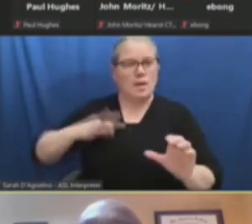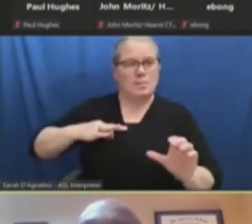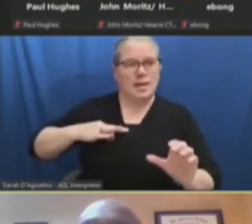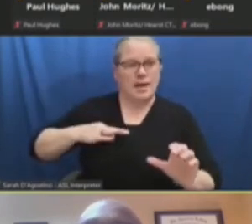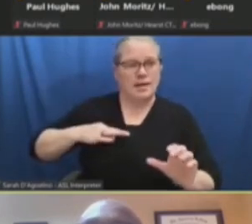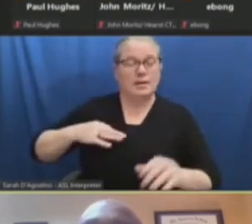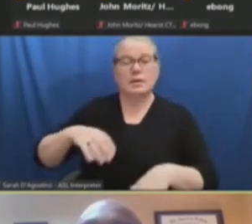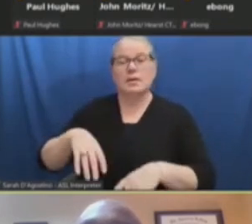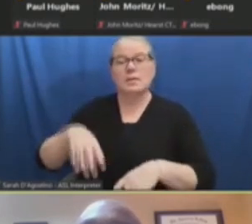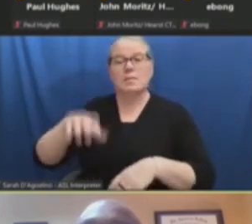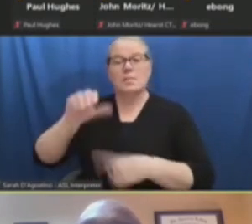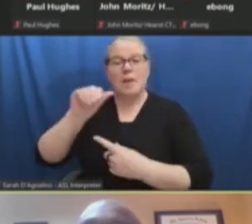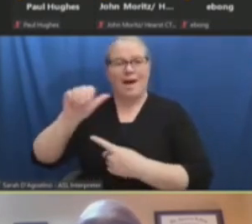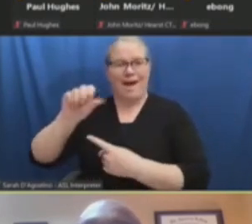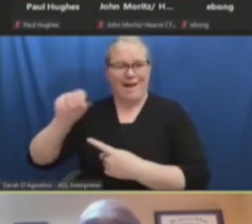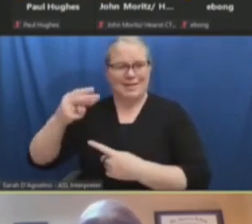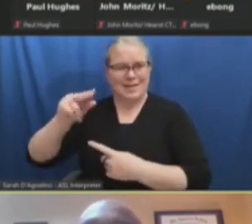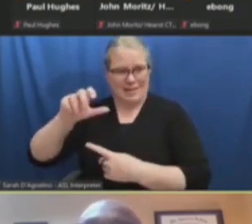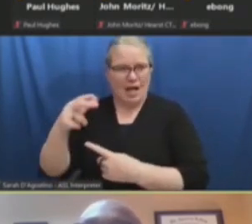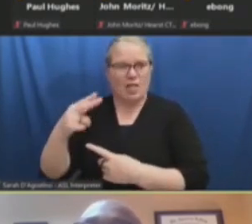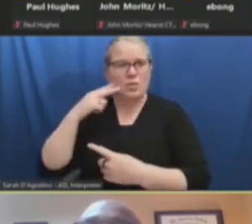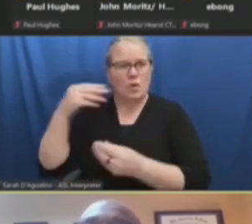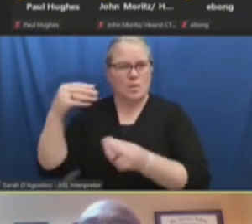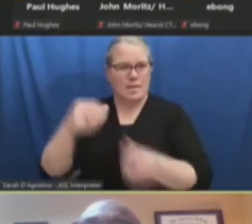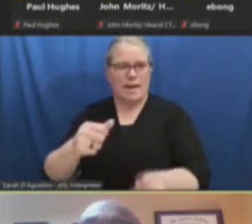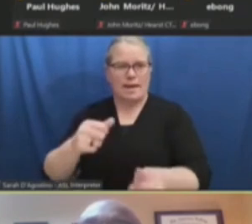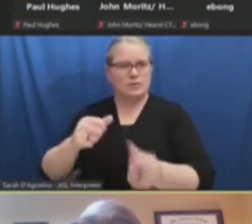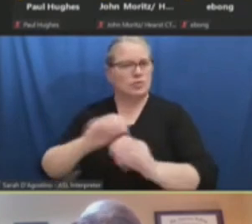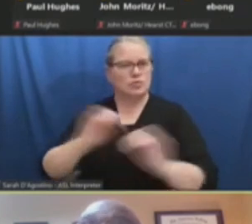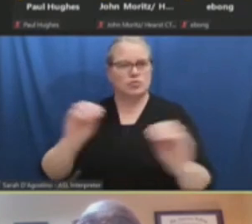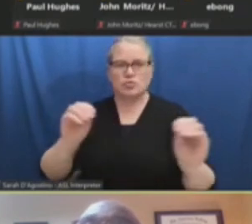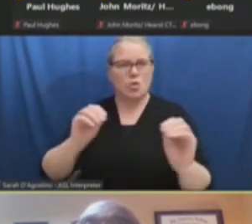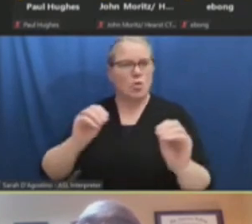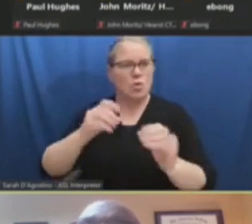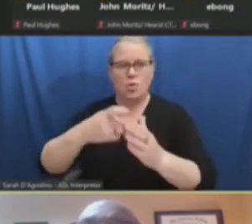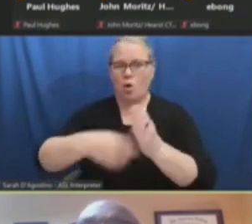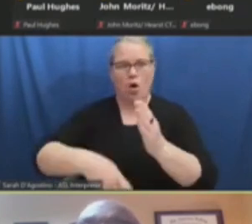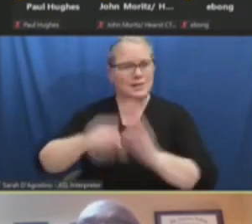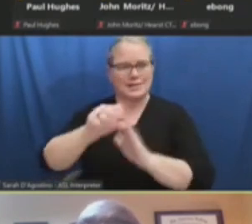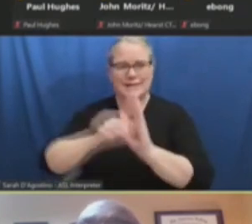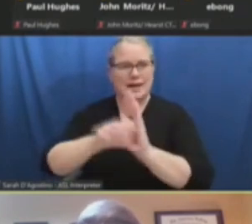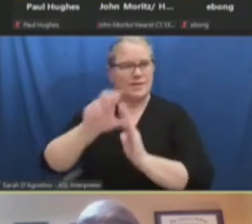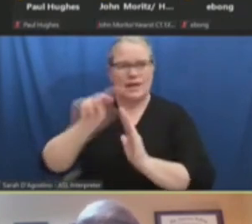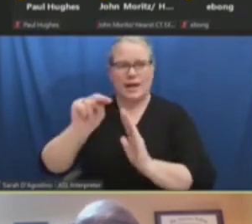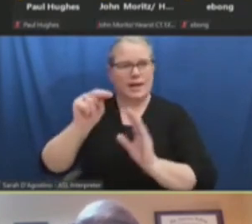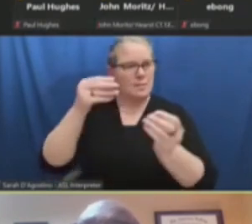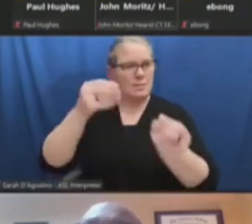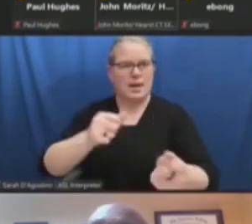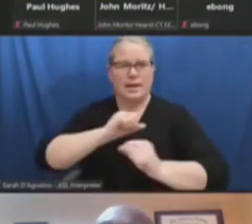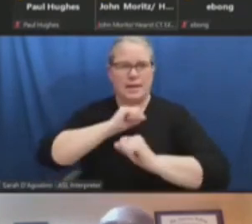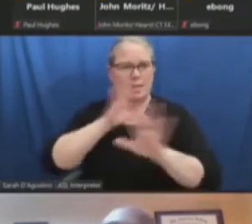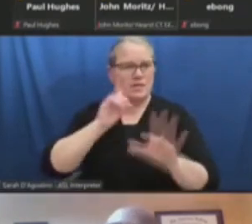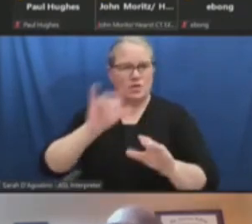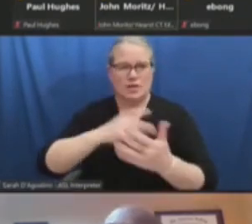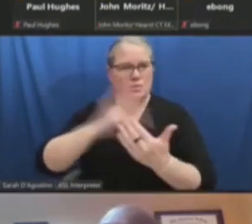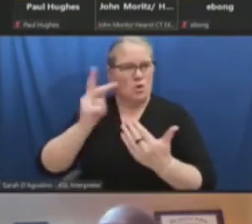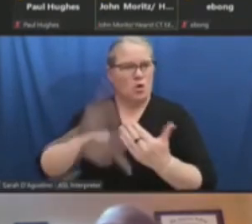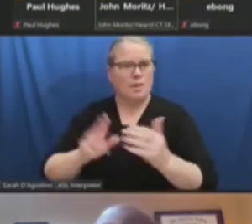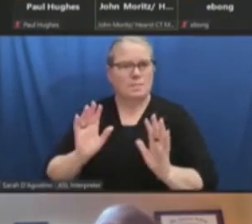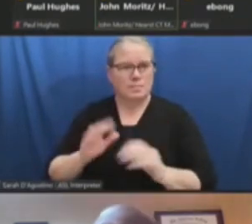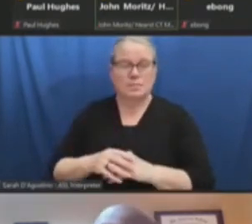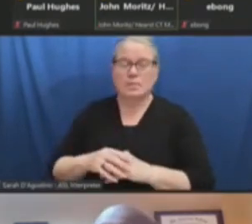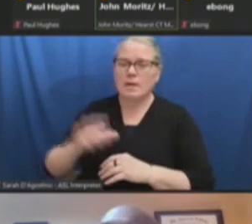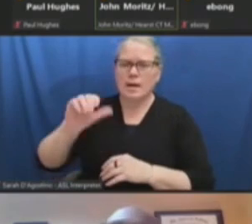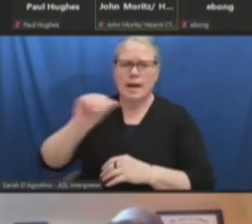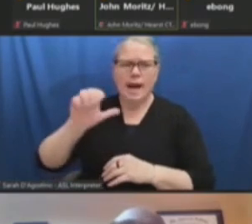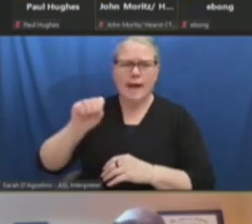would defray the cost of this program. So there's zero cost to the state of Connecticut for this program. And how much is Access Health